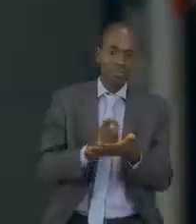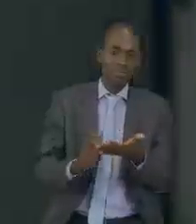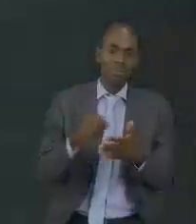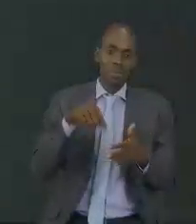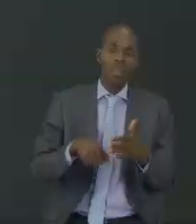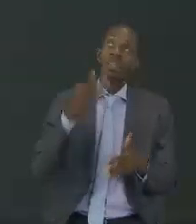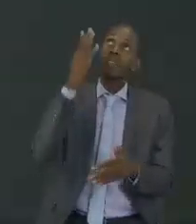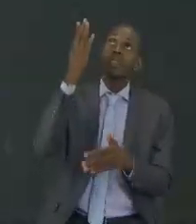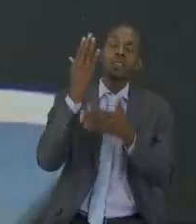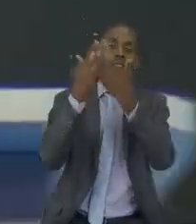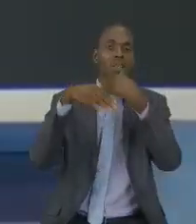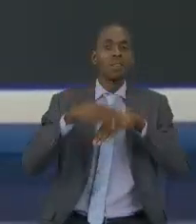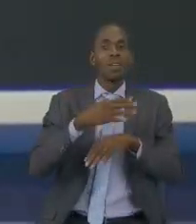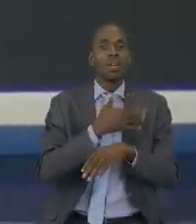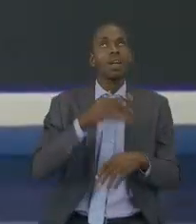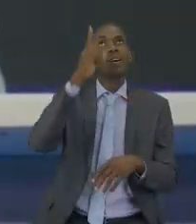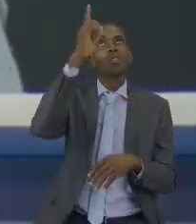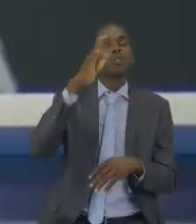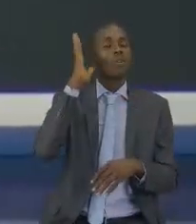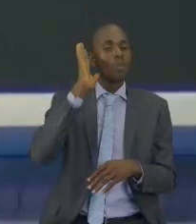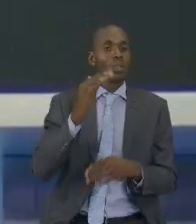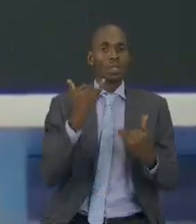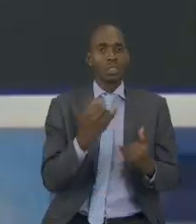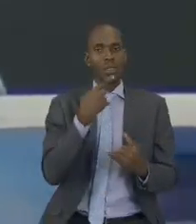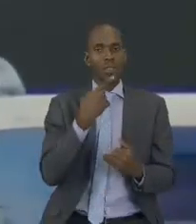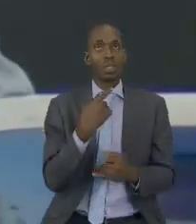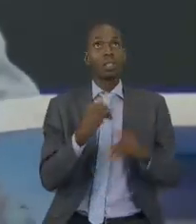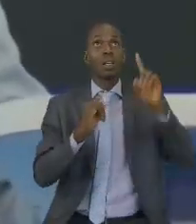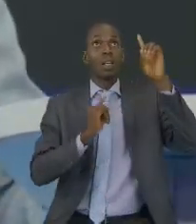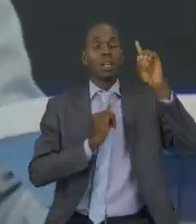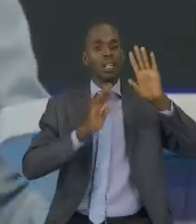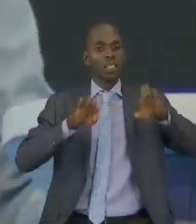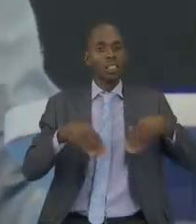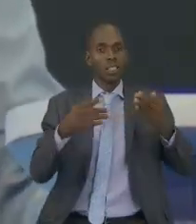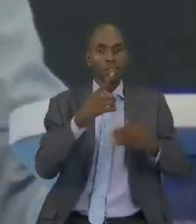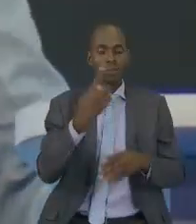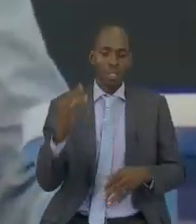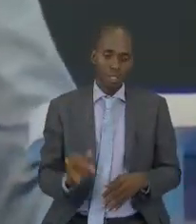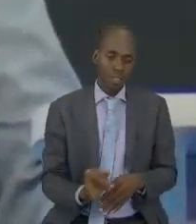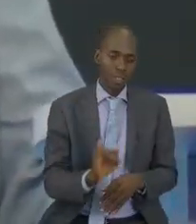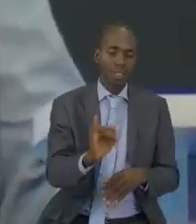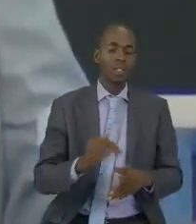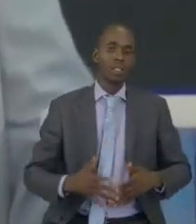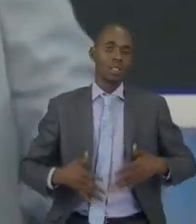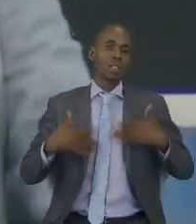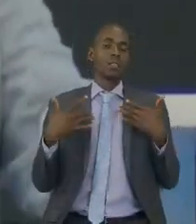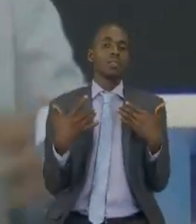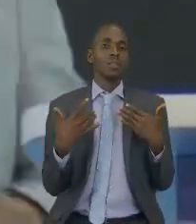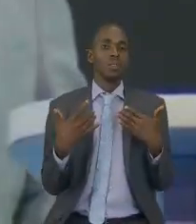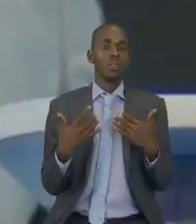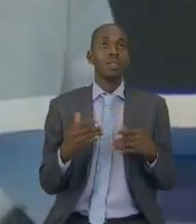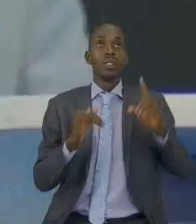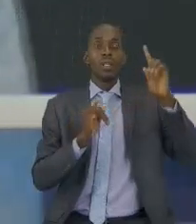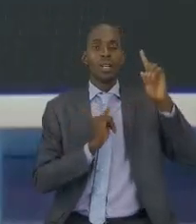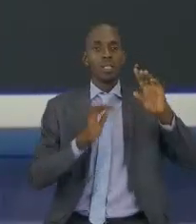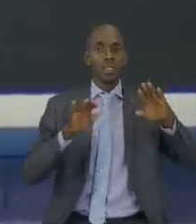God will say, I give you eternal life, everlasting life. I'll give you the